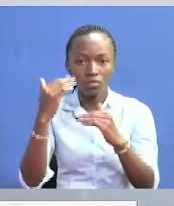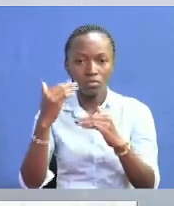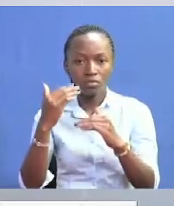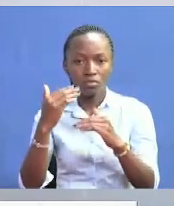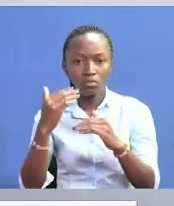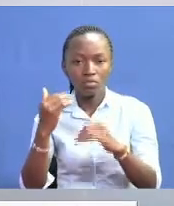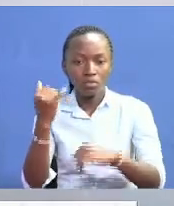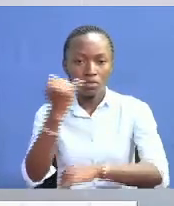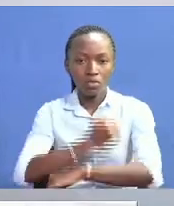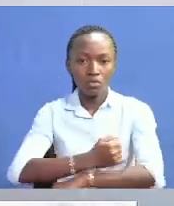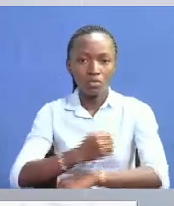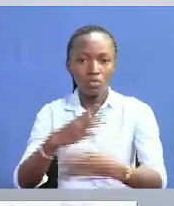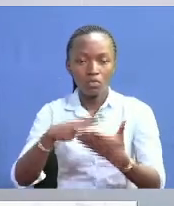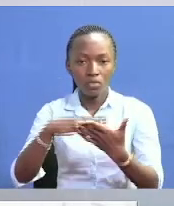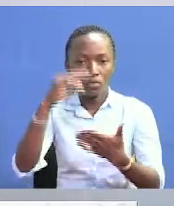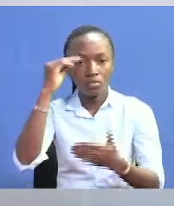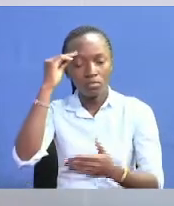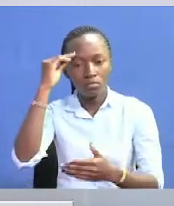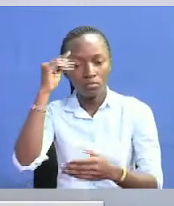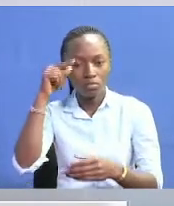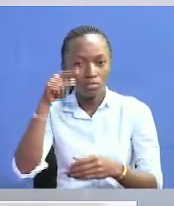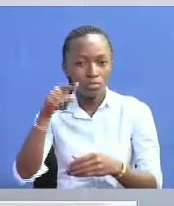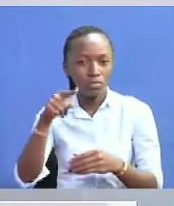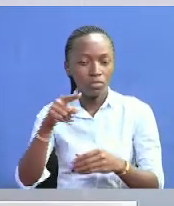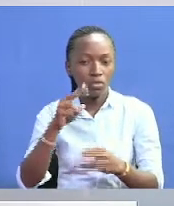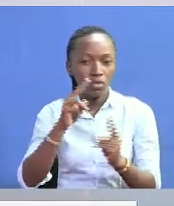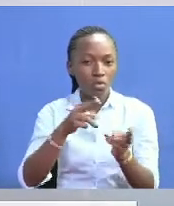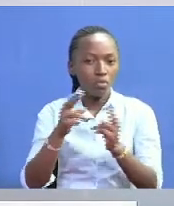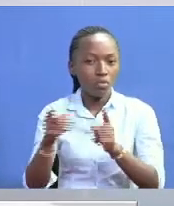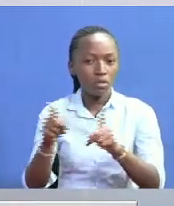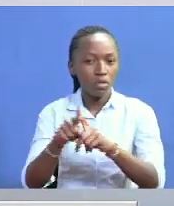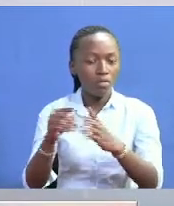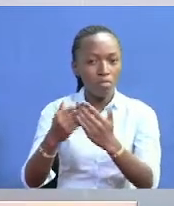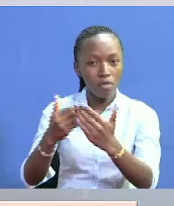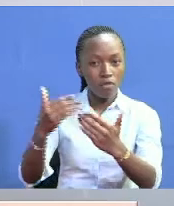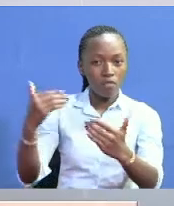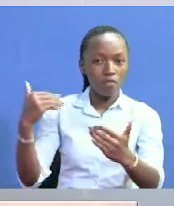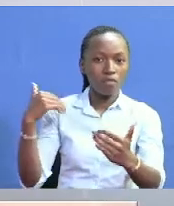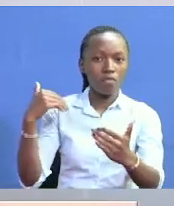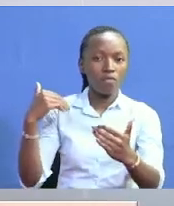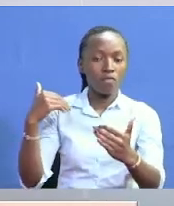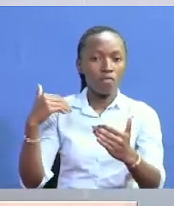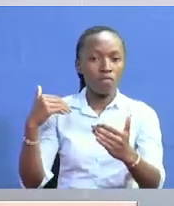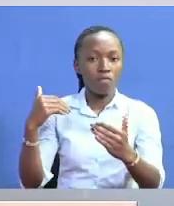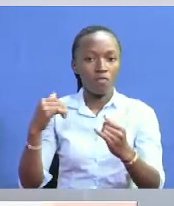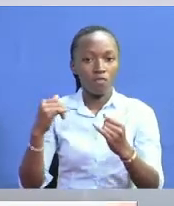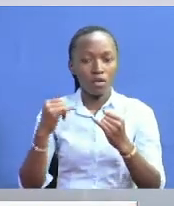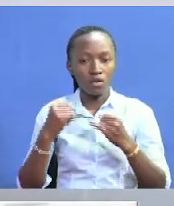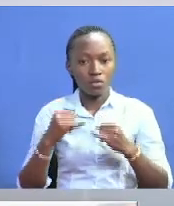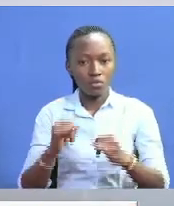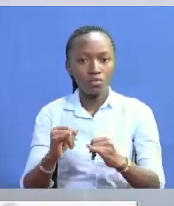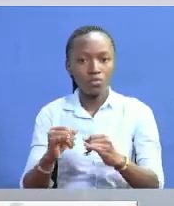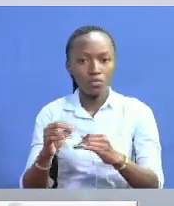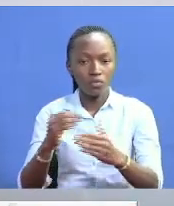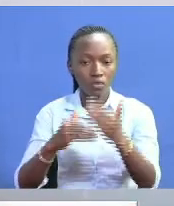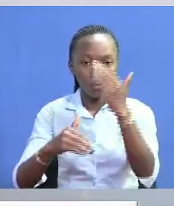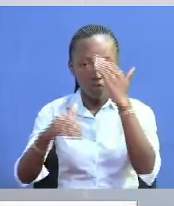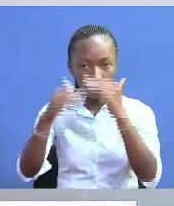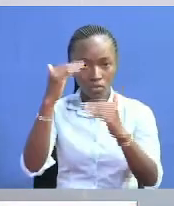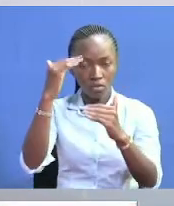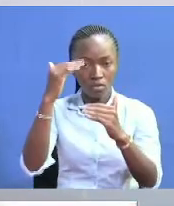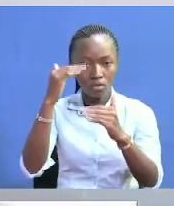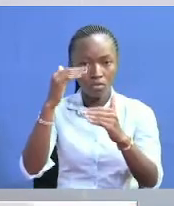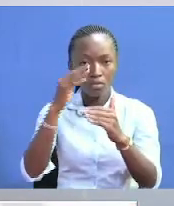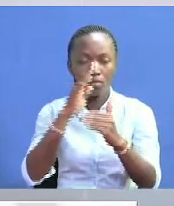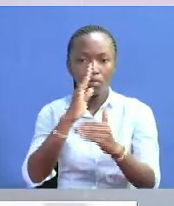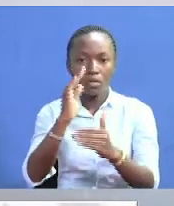not turbulent as it used to be in the earlier days before the introduction of the University Amendment Bill of 2015 by